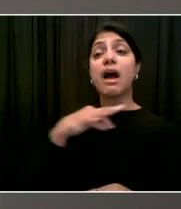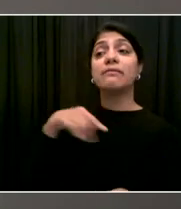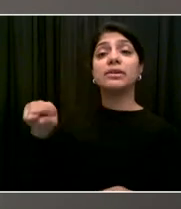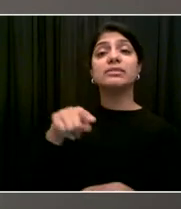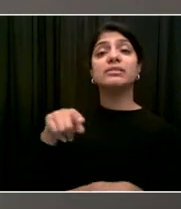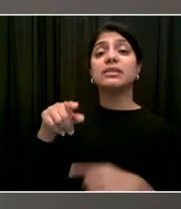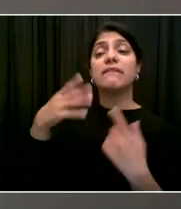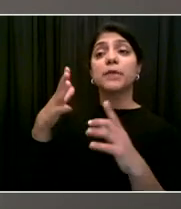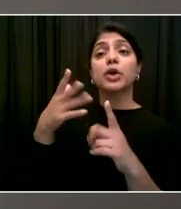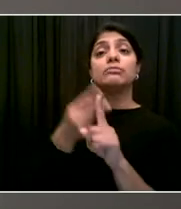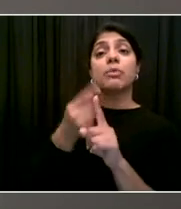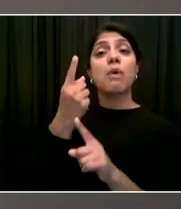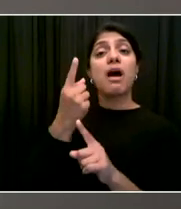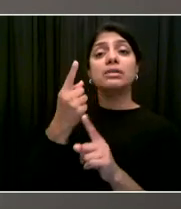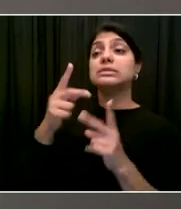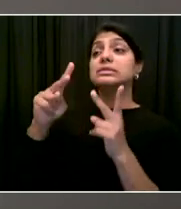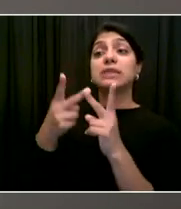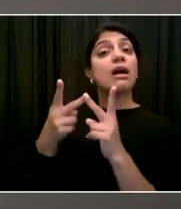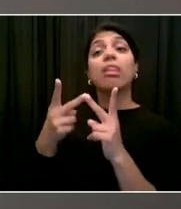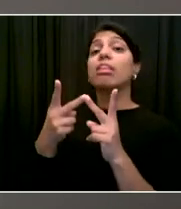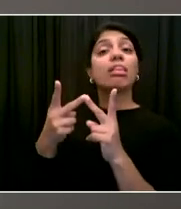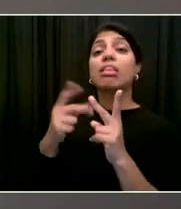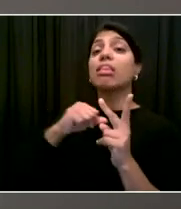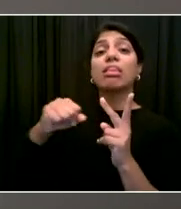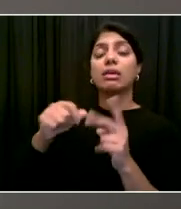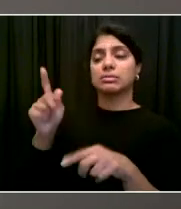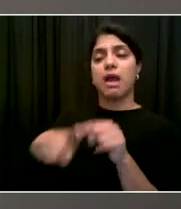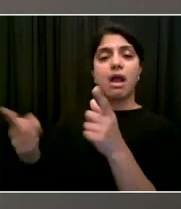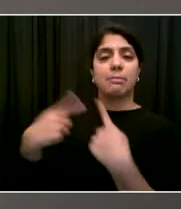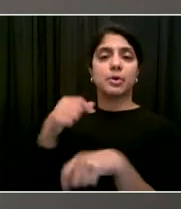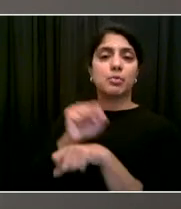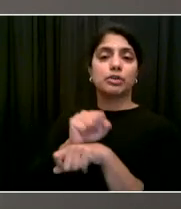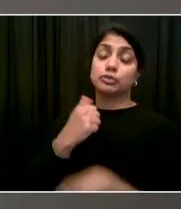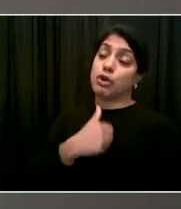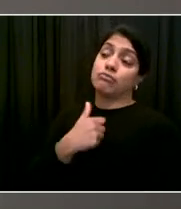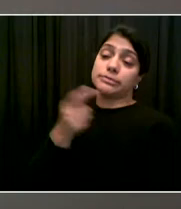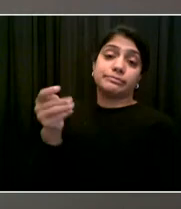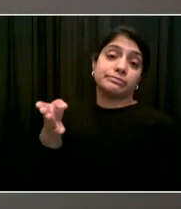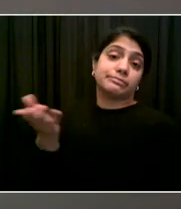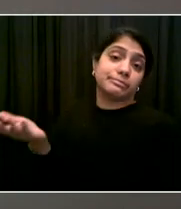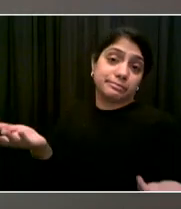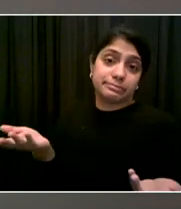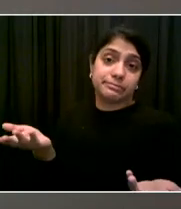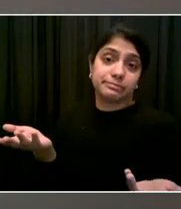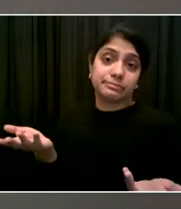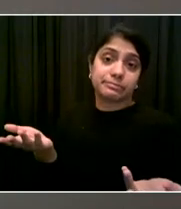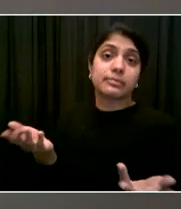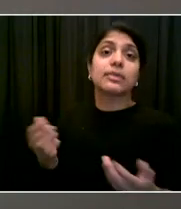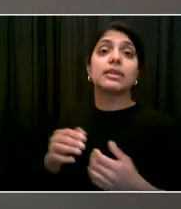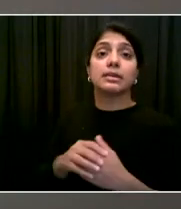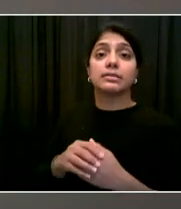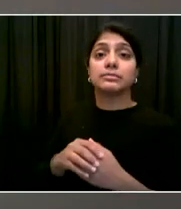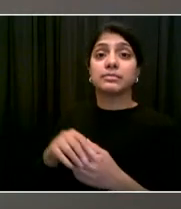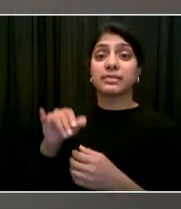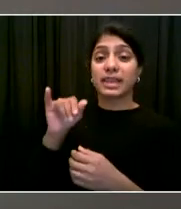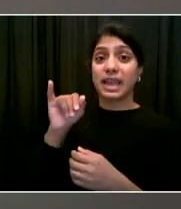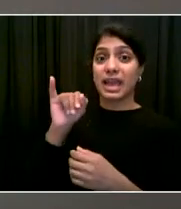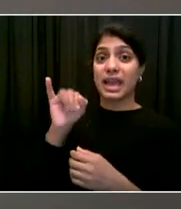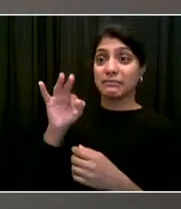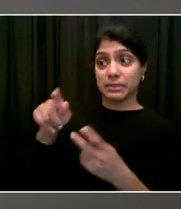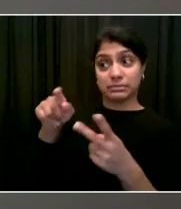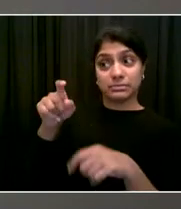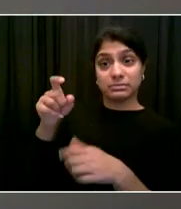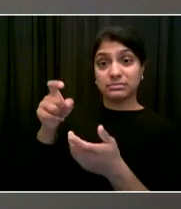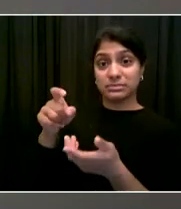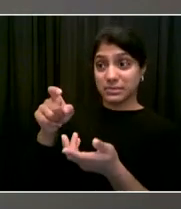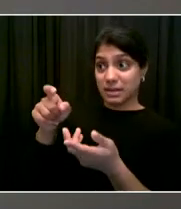very strongly that once people are due for the second dose, they have to get it. I will say, sir, that it's much